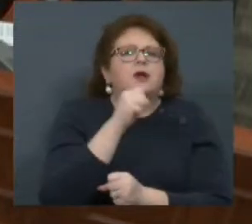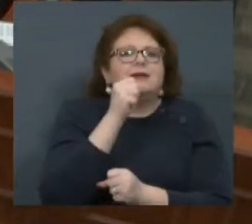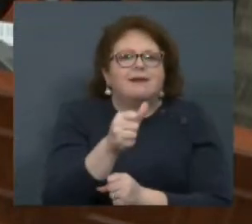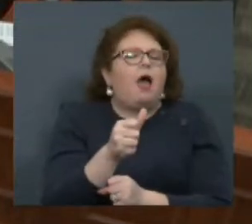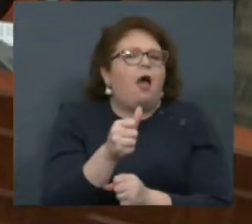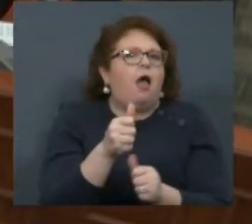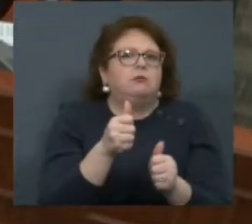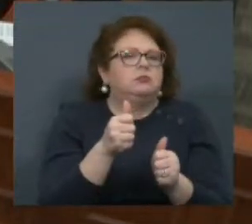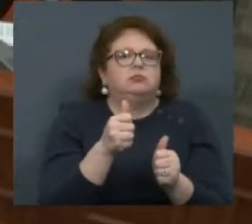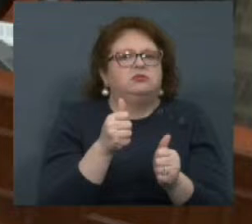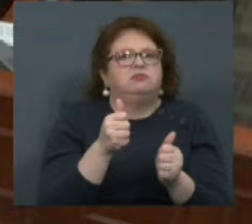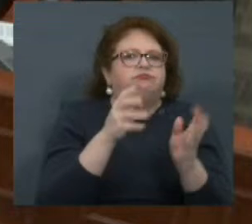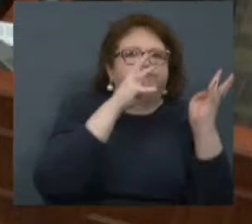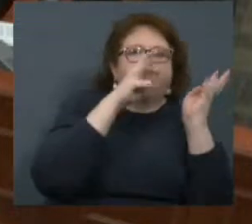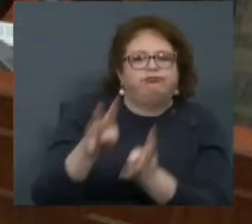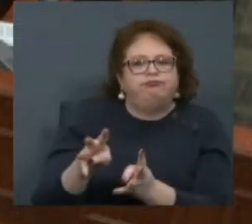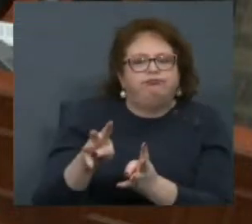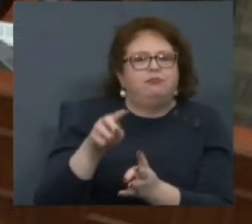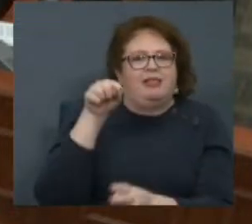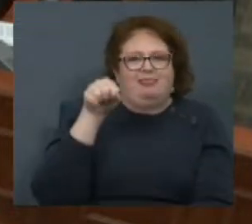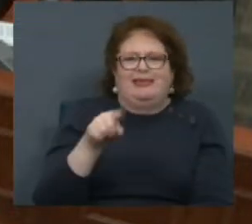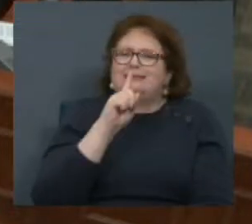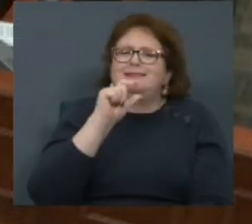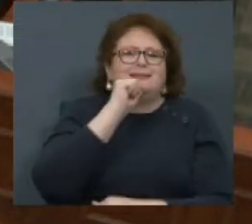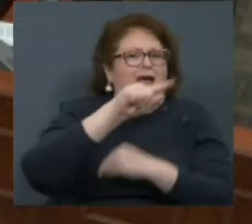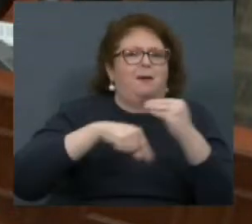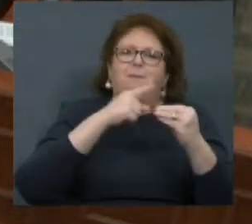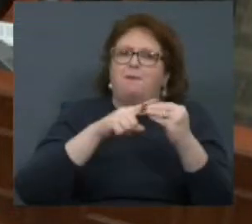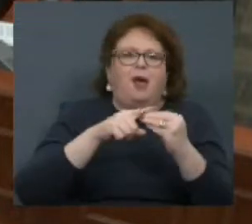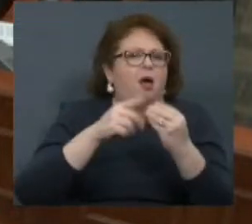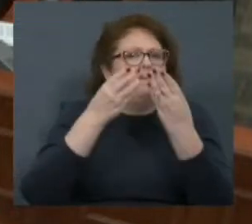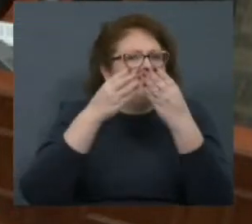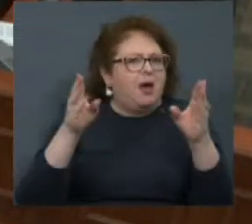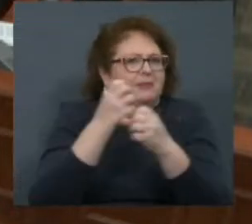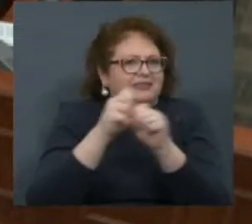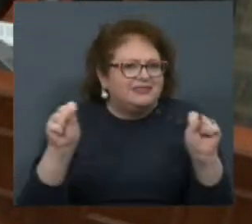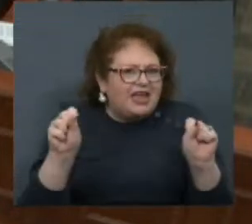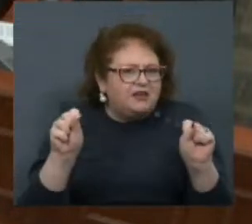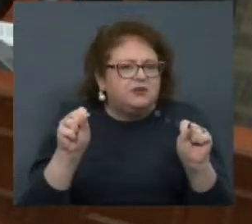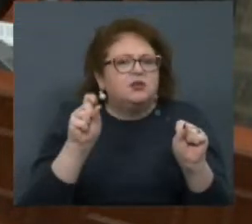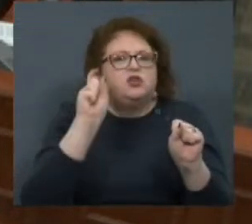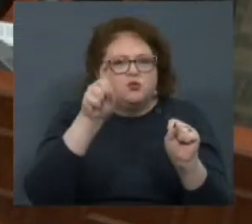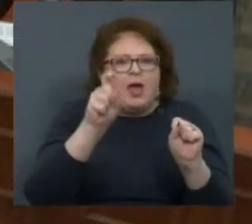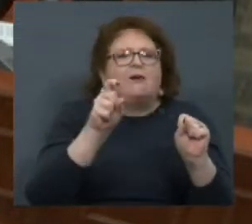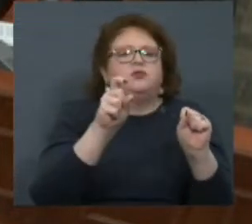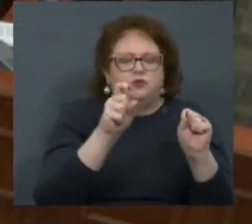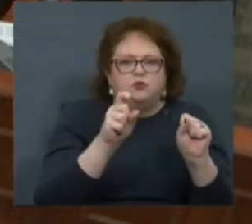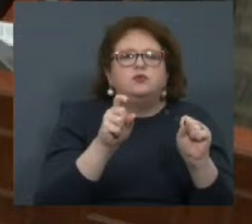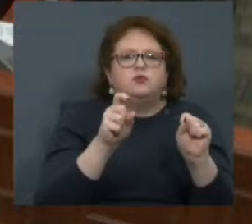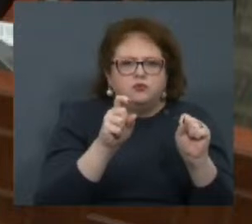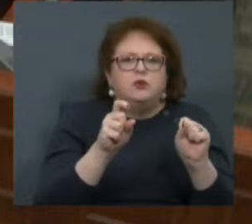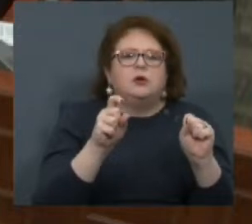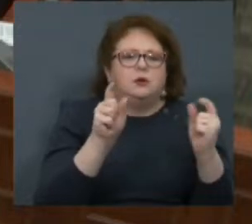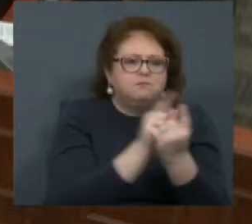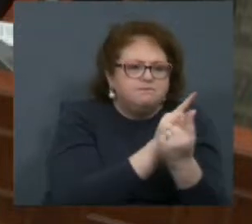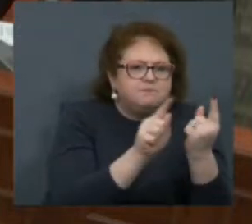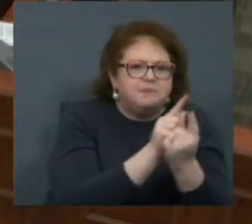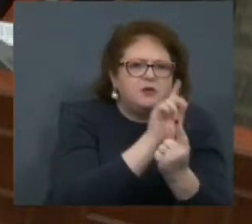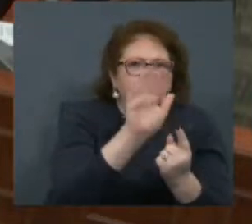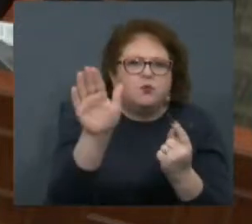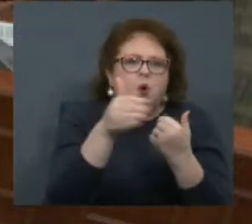not about public safety. So organize with your neighbors, learn how to vote and make decisions